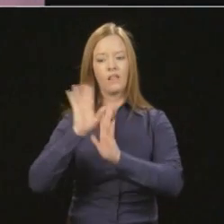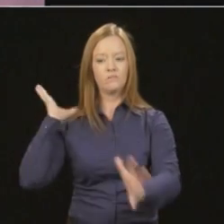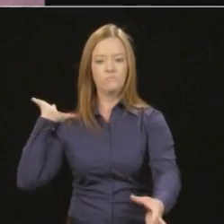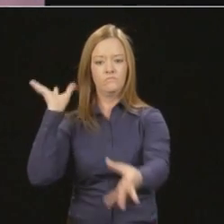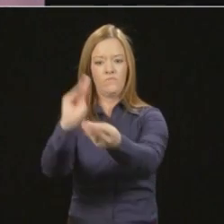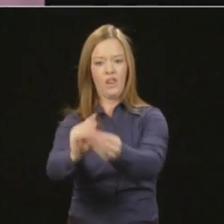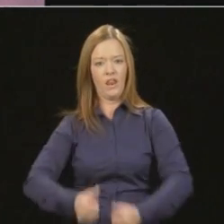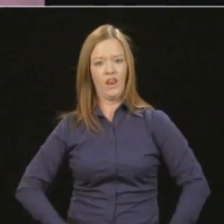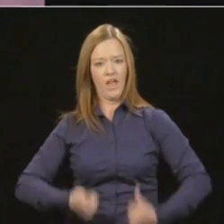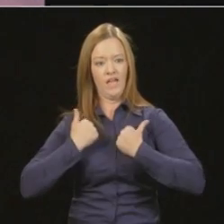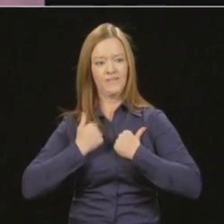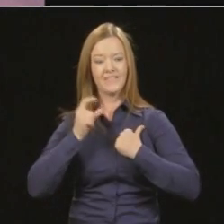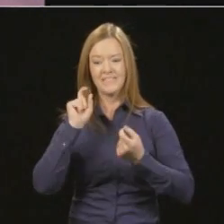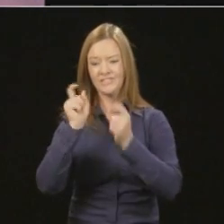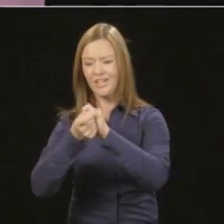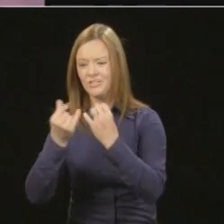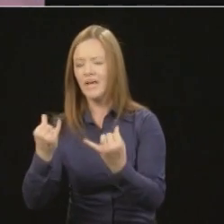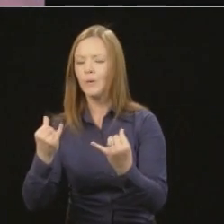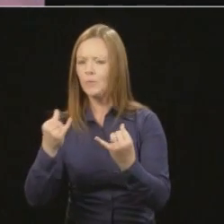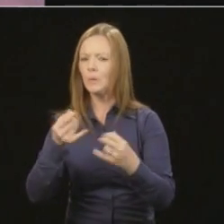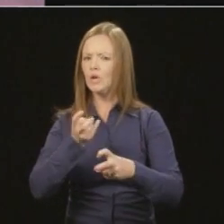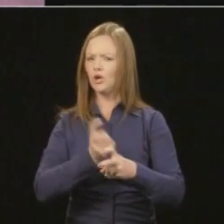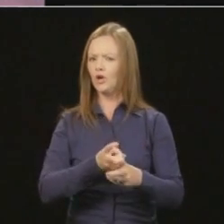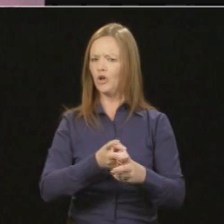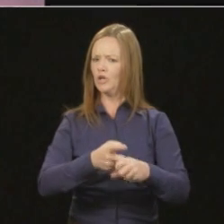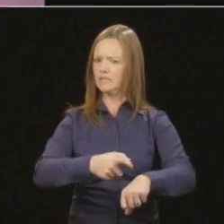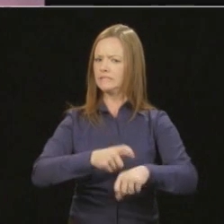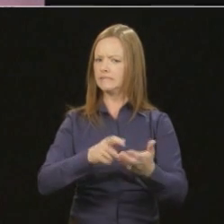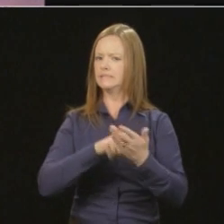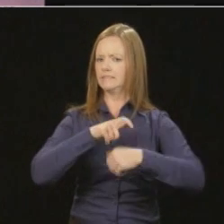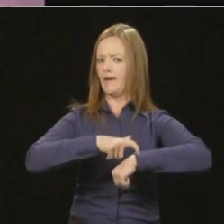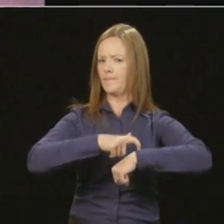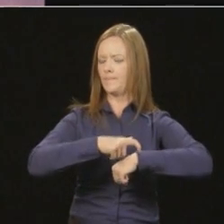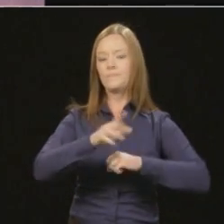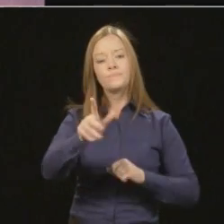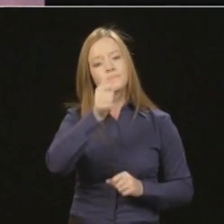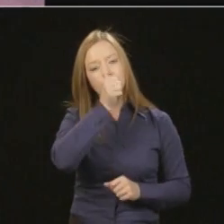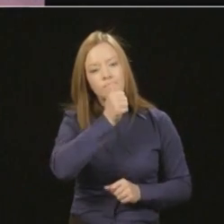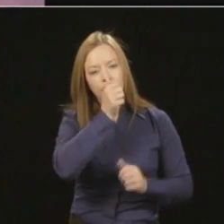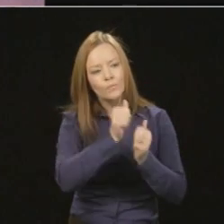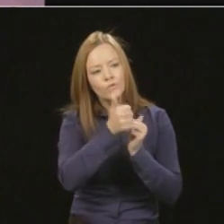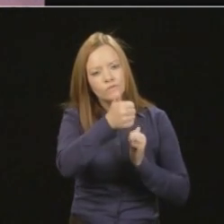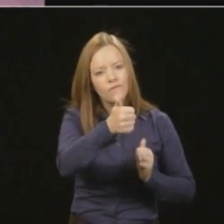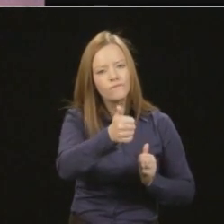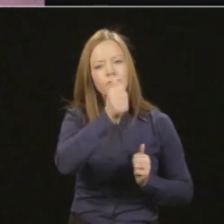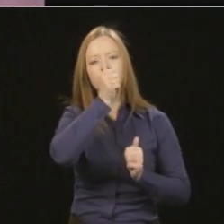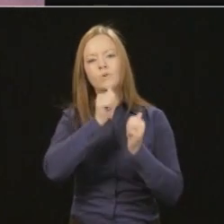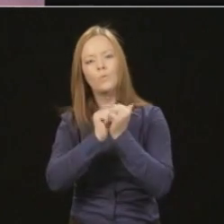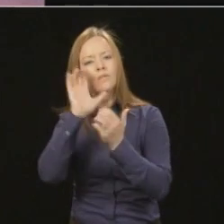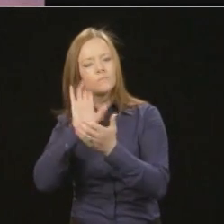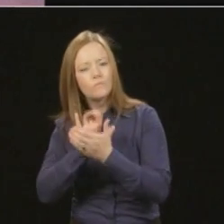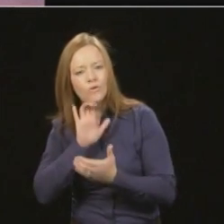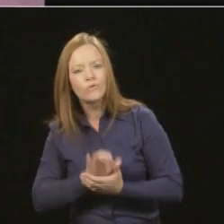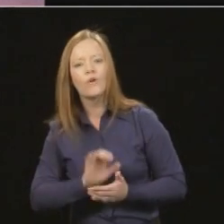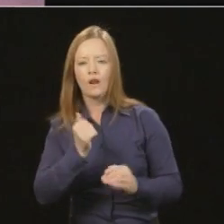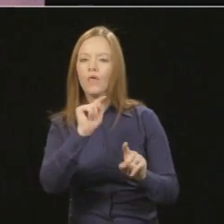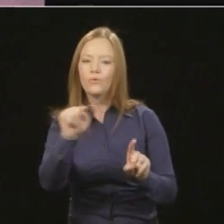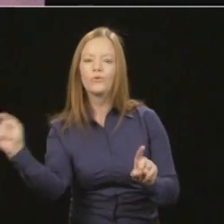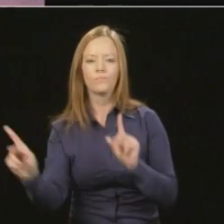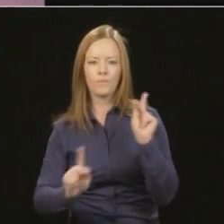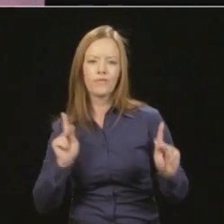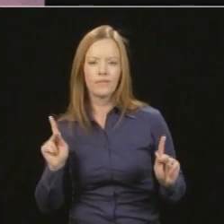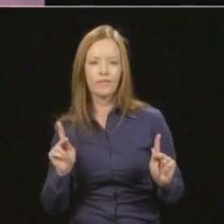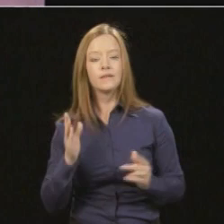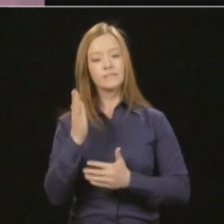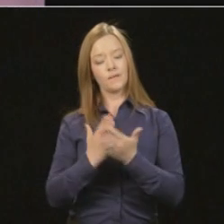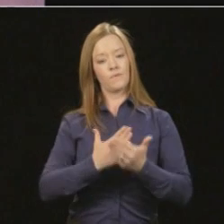and can take time to modify. So be patient with yourself, your partner, and others.